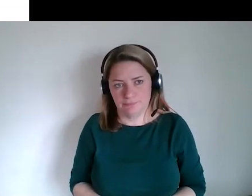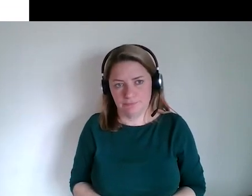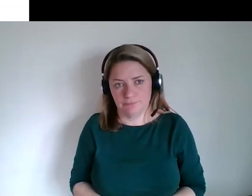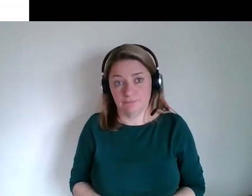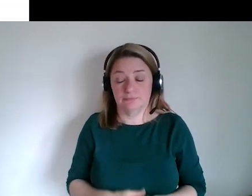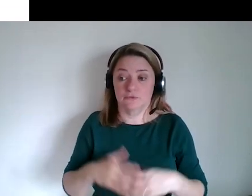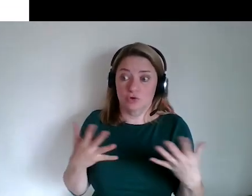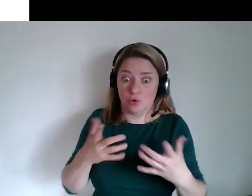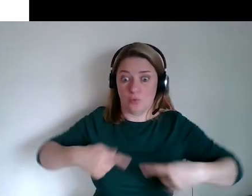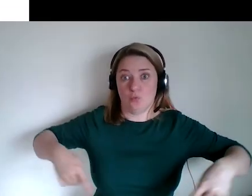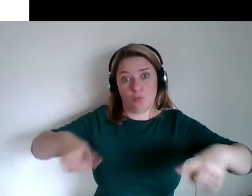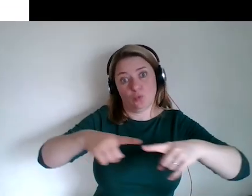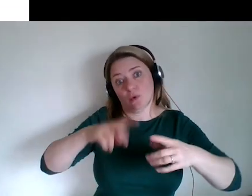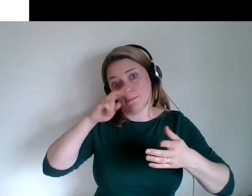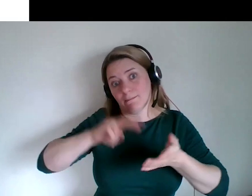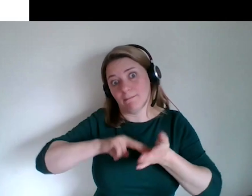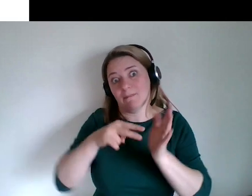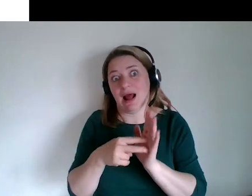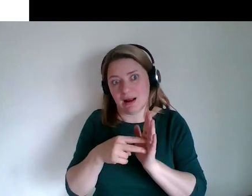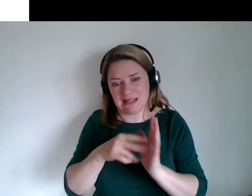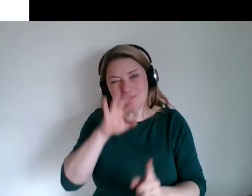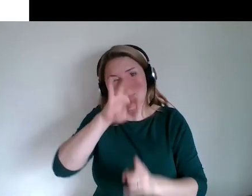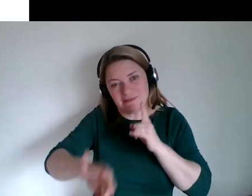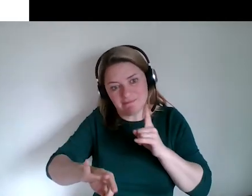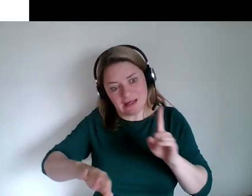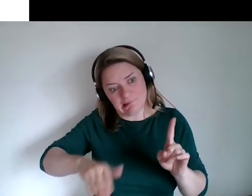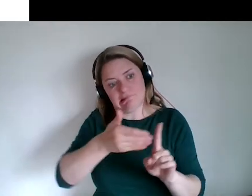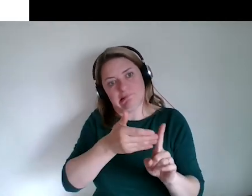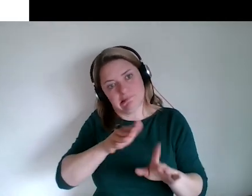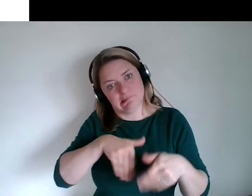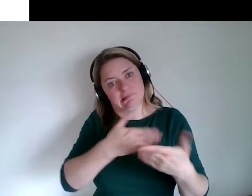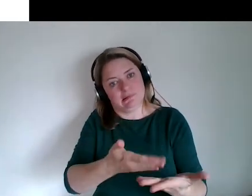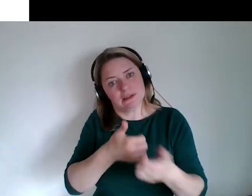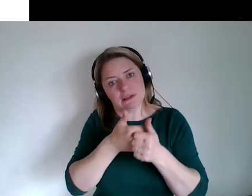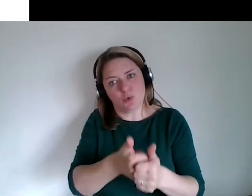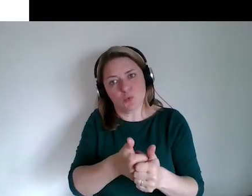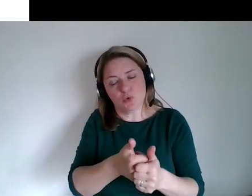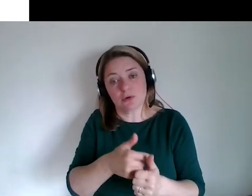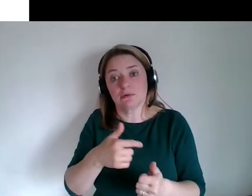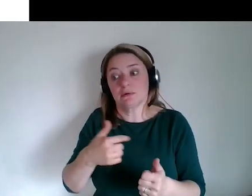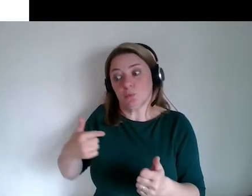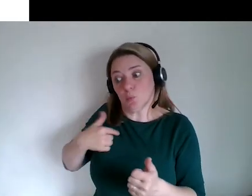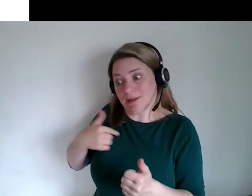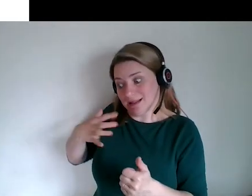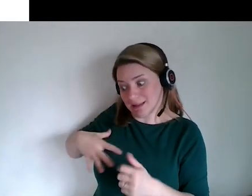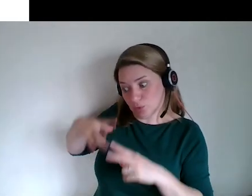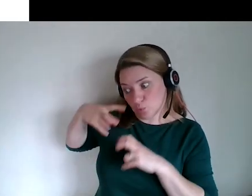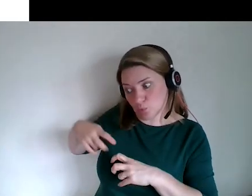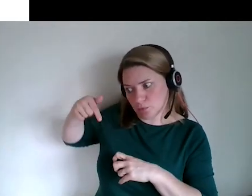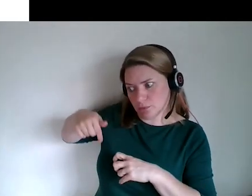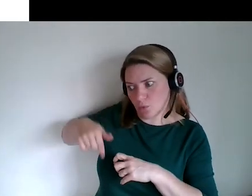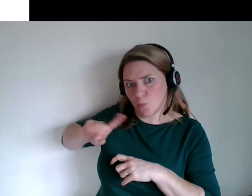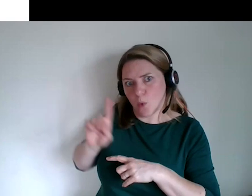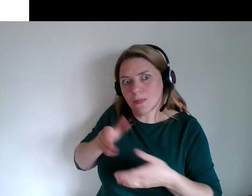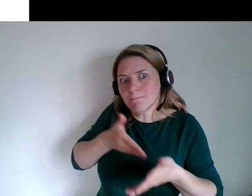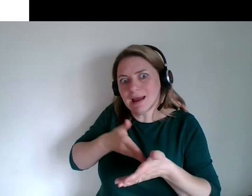Now, in order to plan a targeted, effective programme of support, we need to know what the underlying barriers